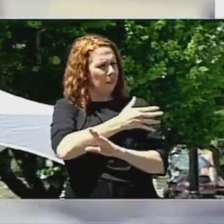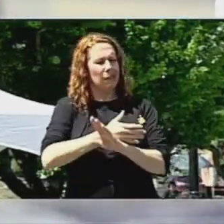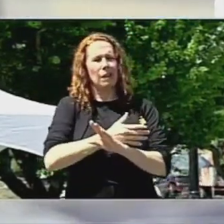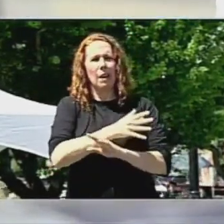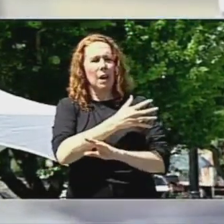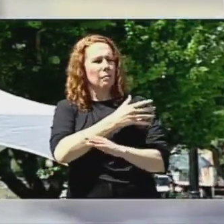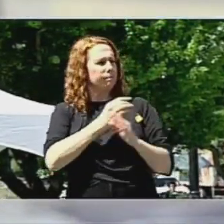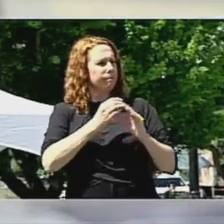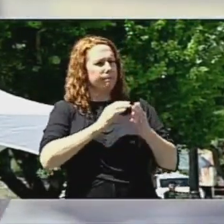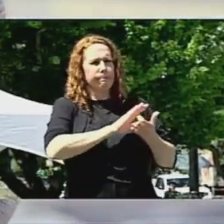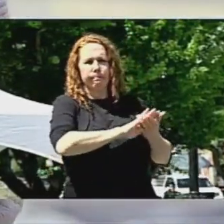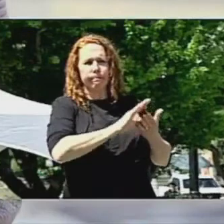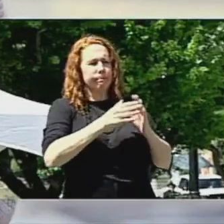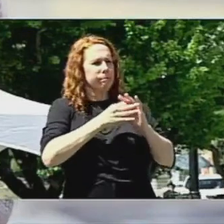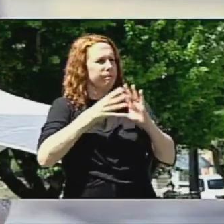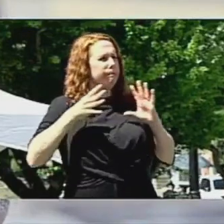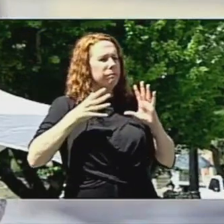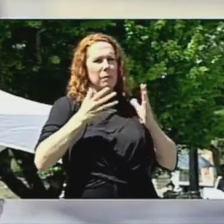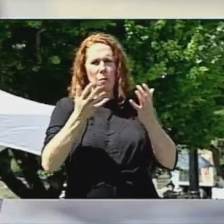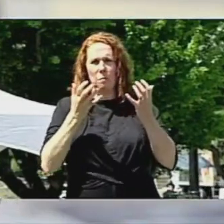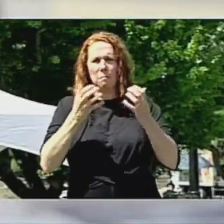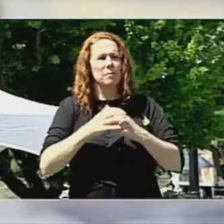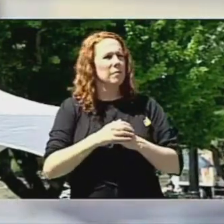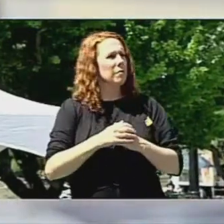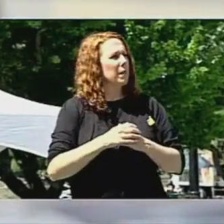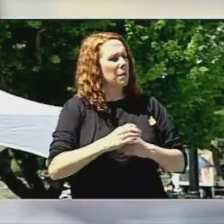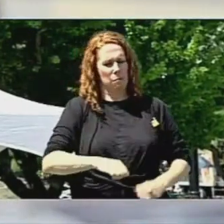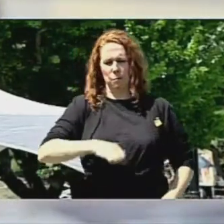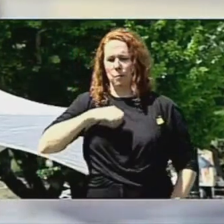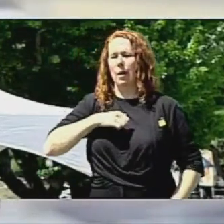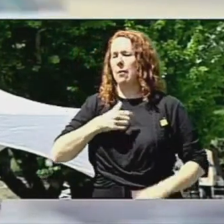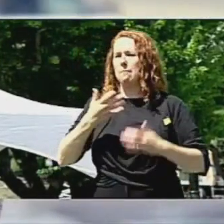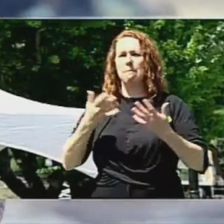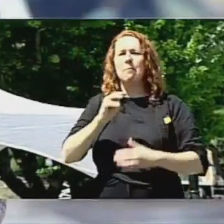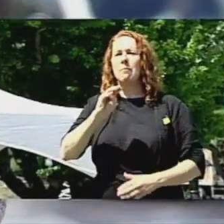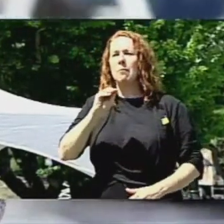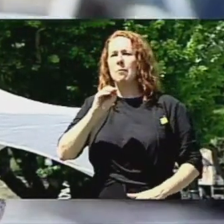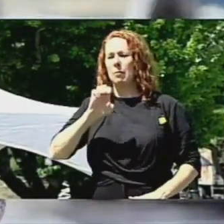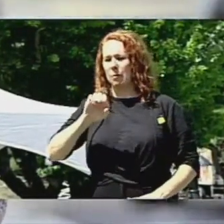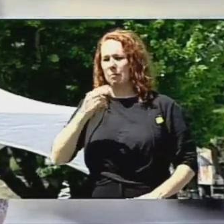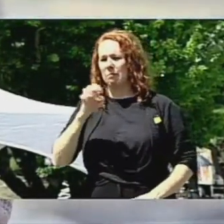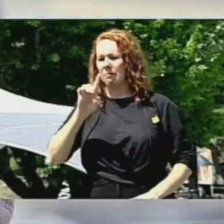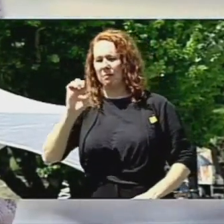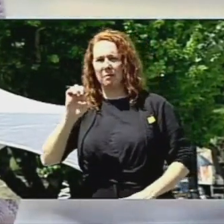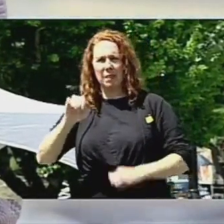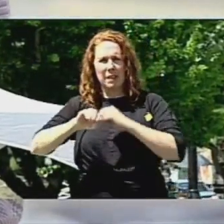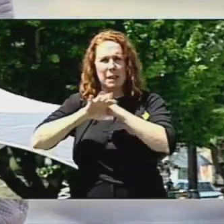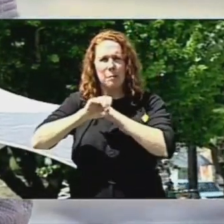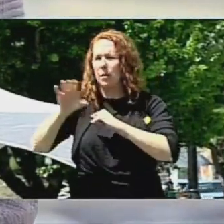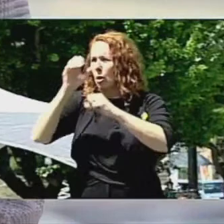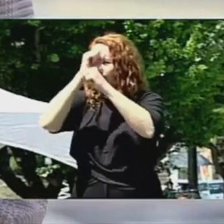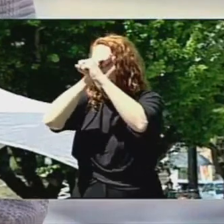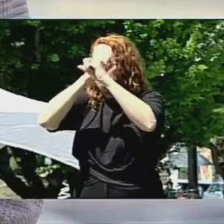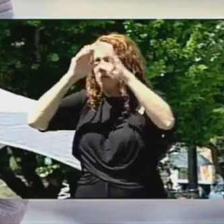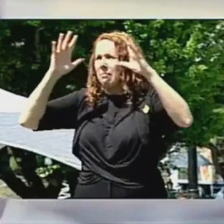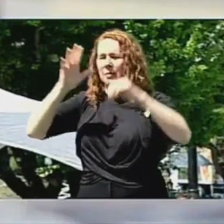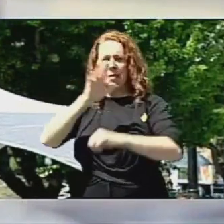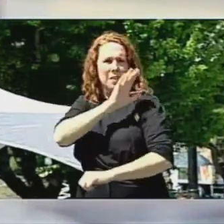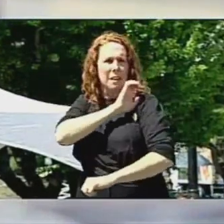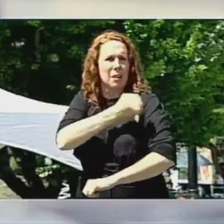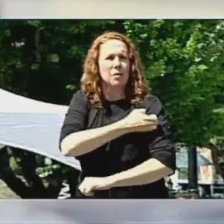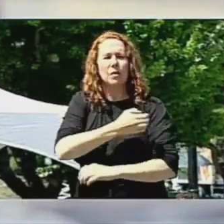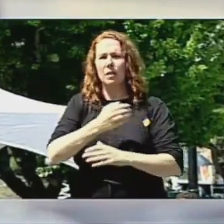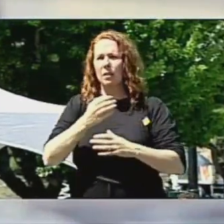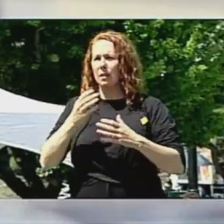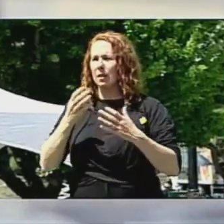So I'm really, really proud of the Moose Hide campaign. Their vision, their energy,